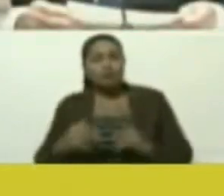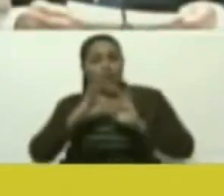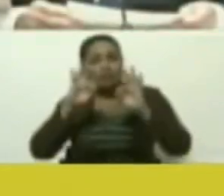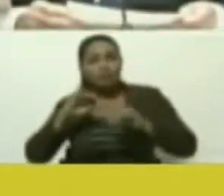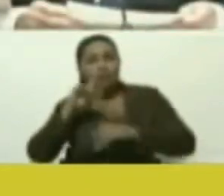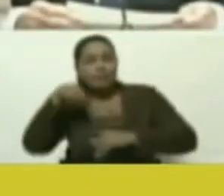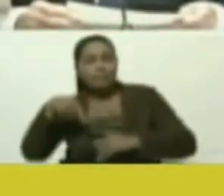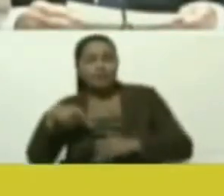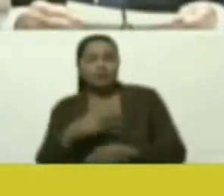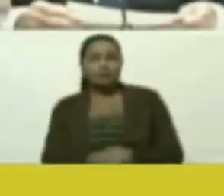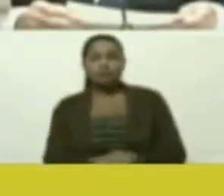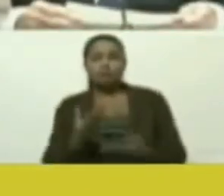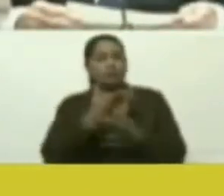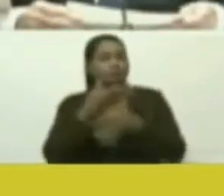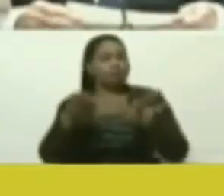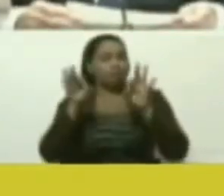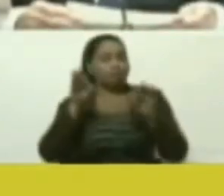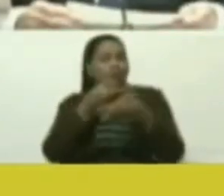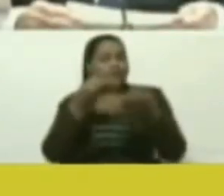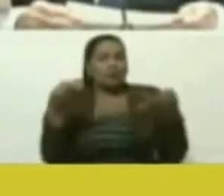leadership